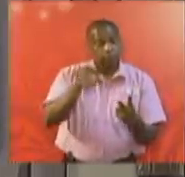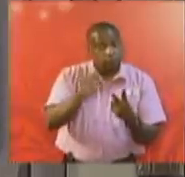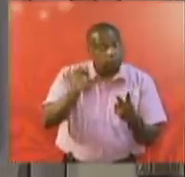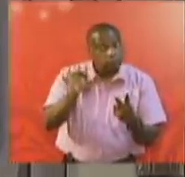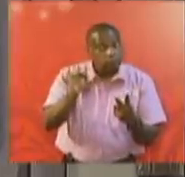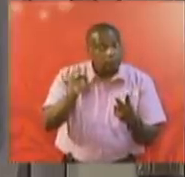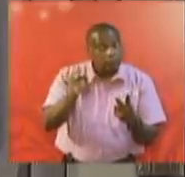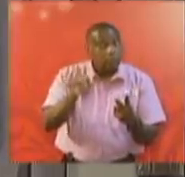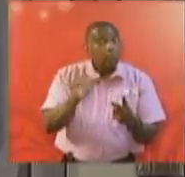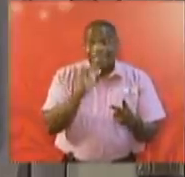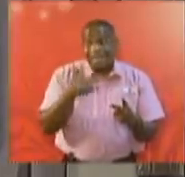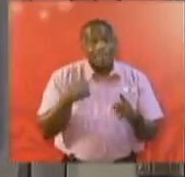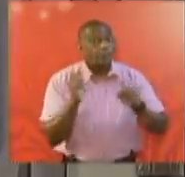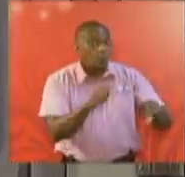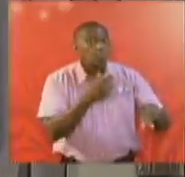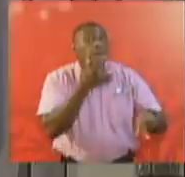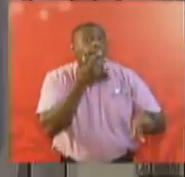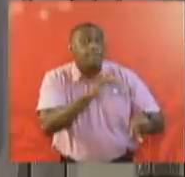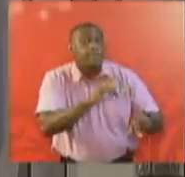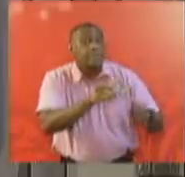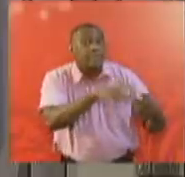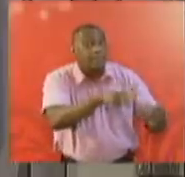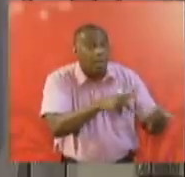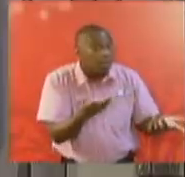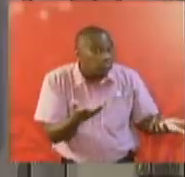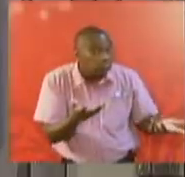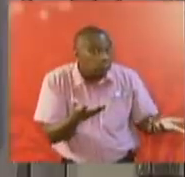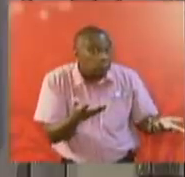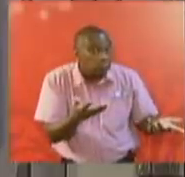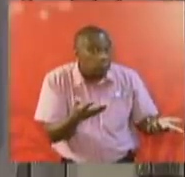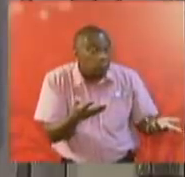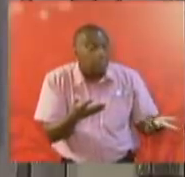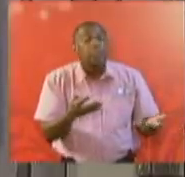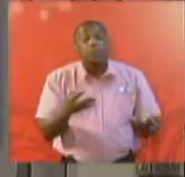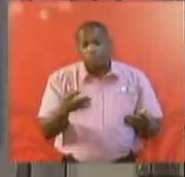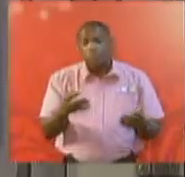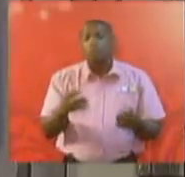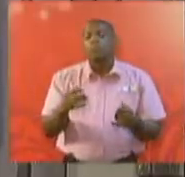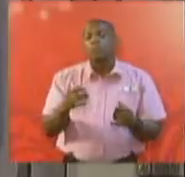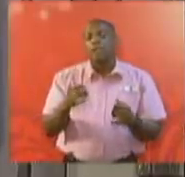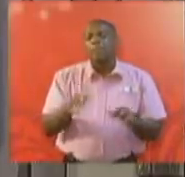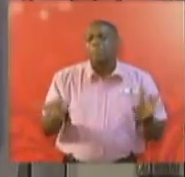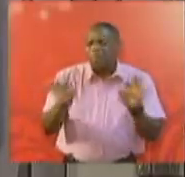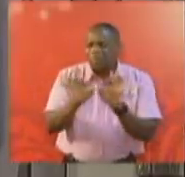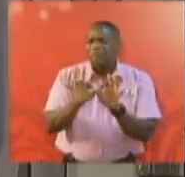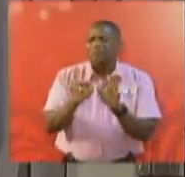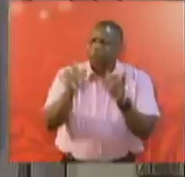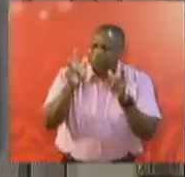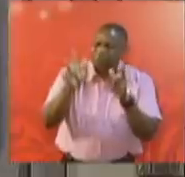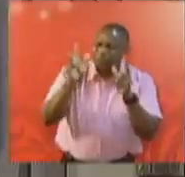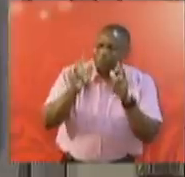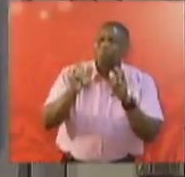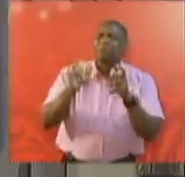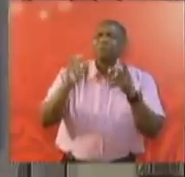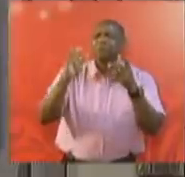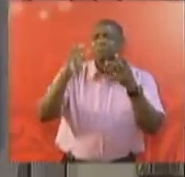And I think the last message we could take from Dr. Van Kerkhoff is that this thing is far from over. The